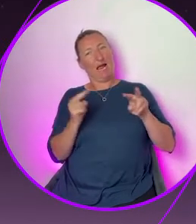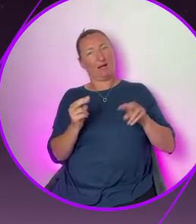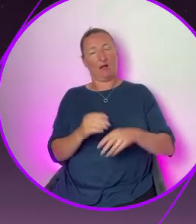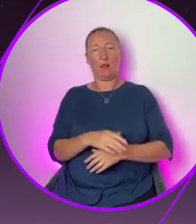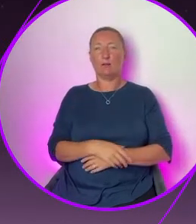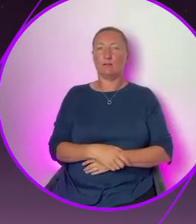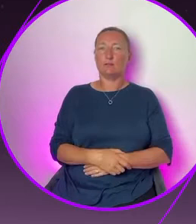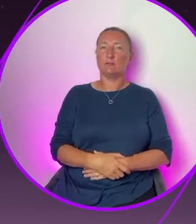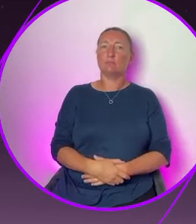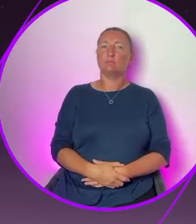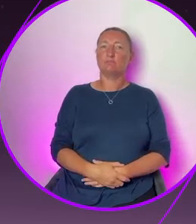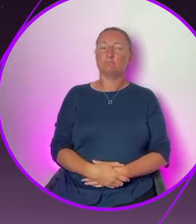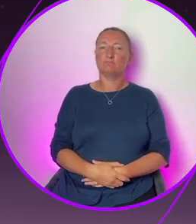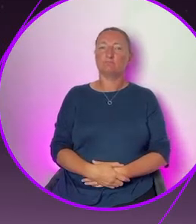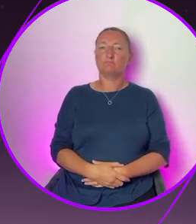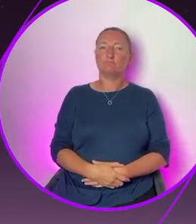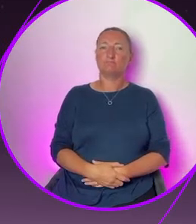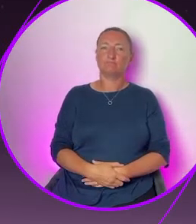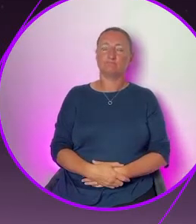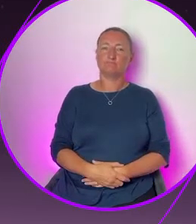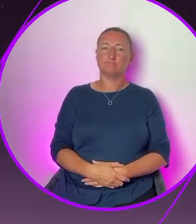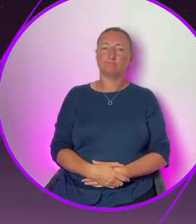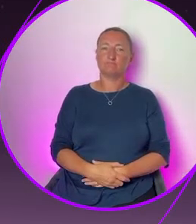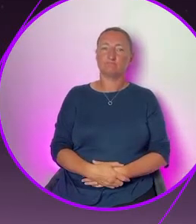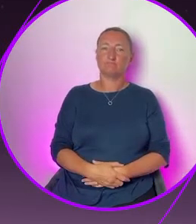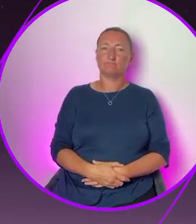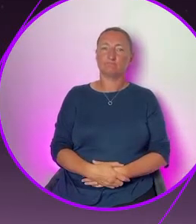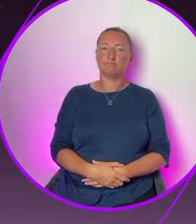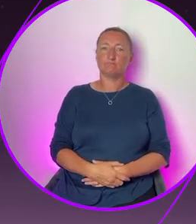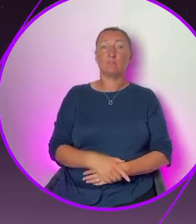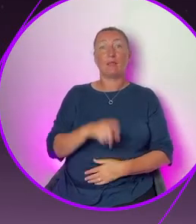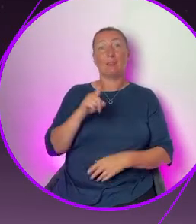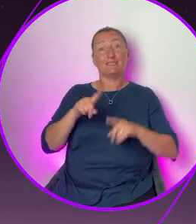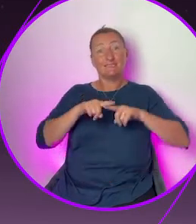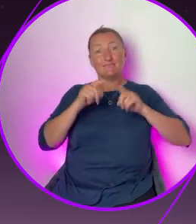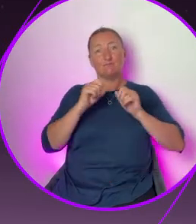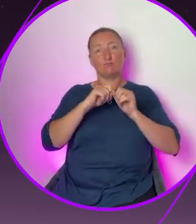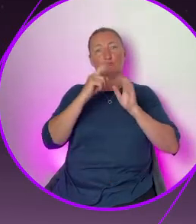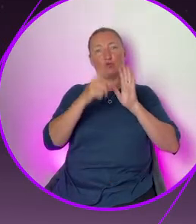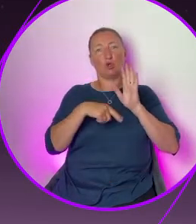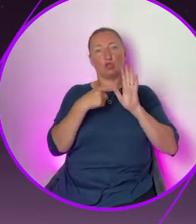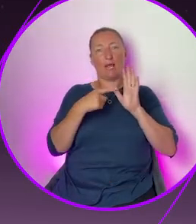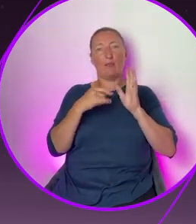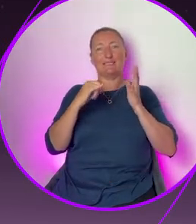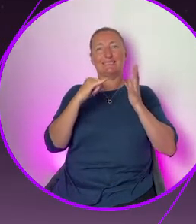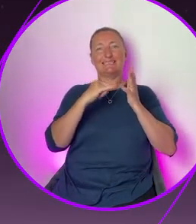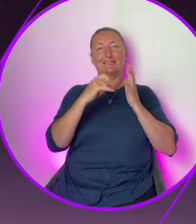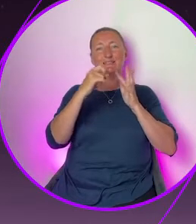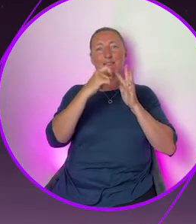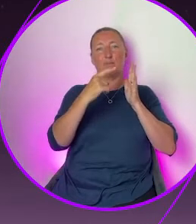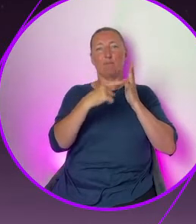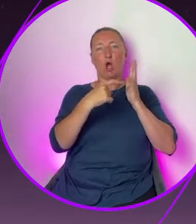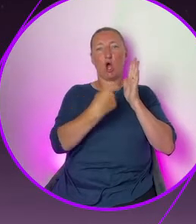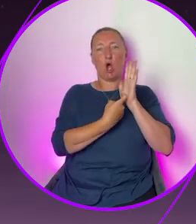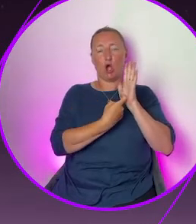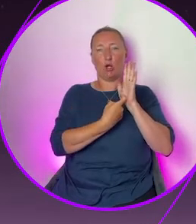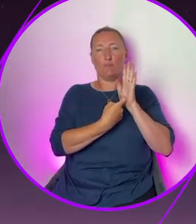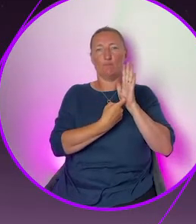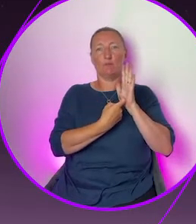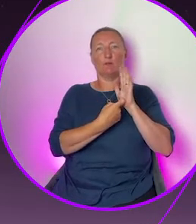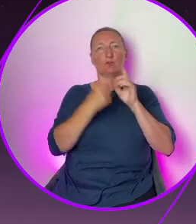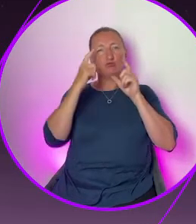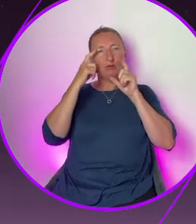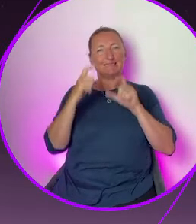Very happy to show this example. So at this point, this is a very different project to what we've shown before. This is SPUR. This is a residency